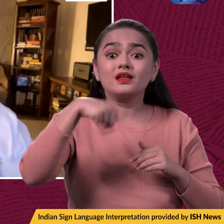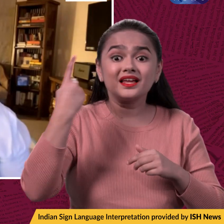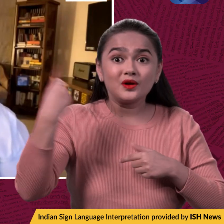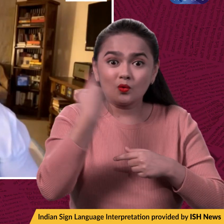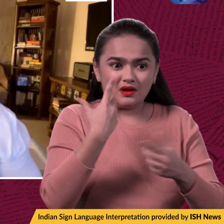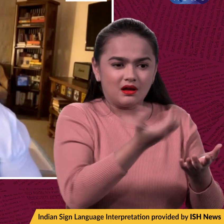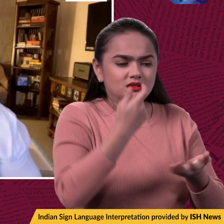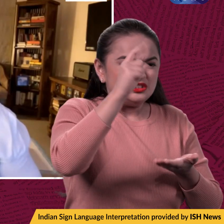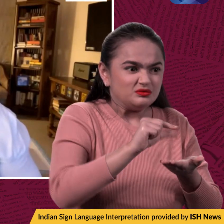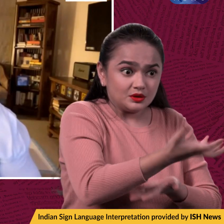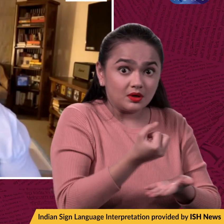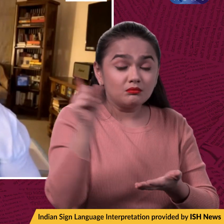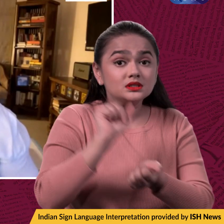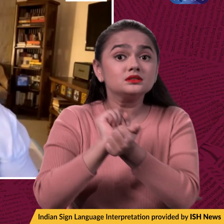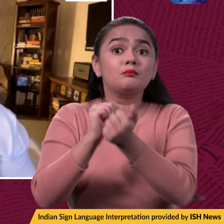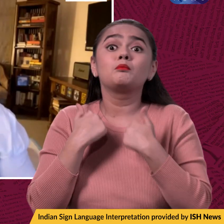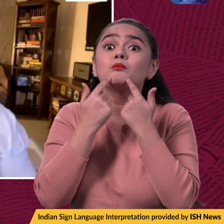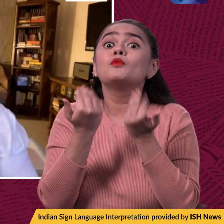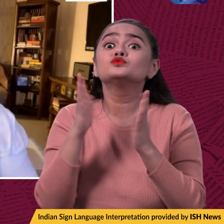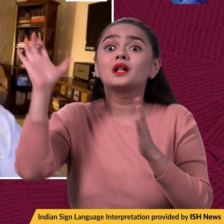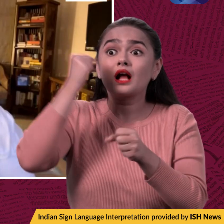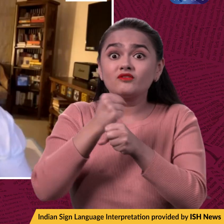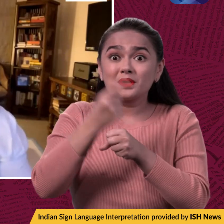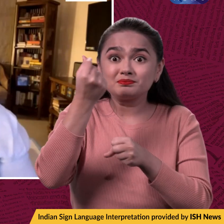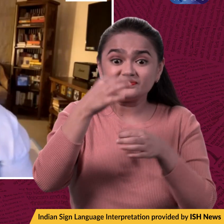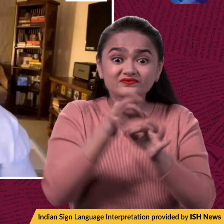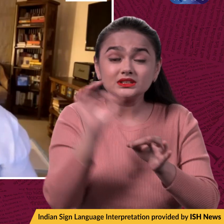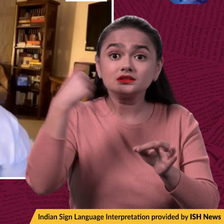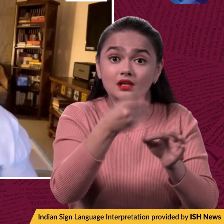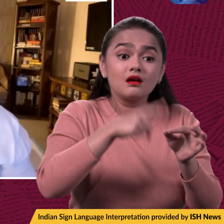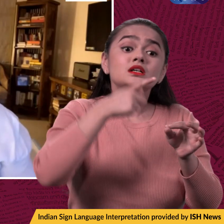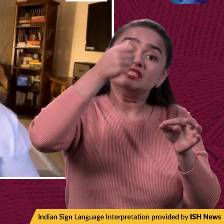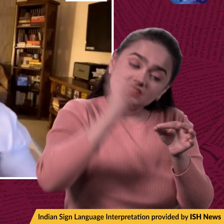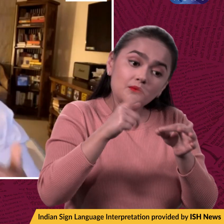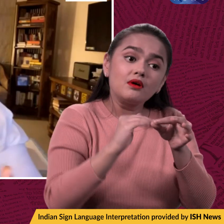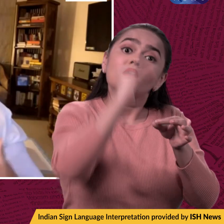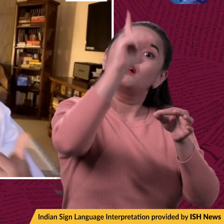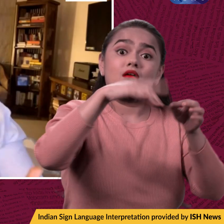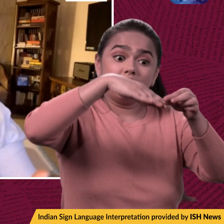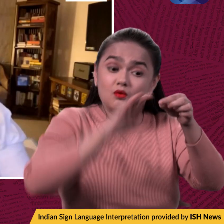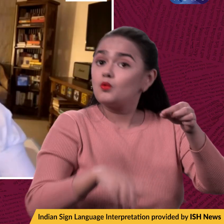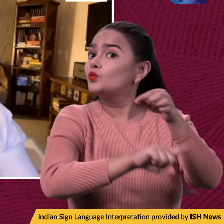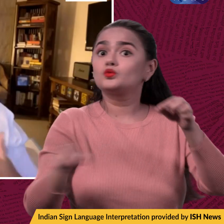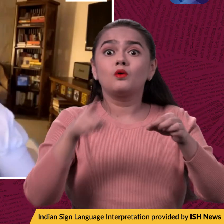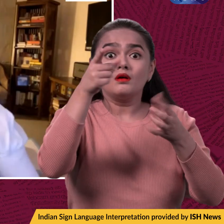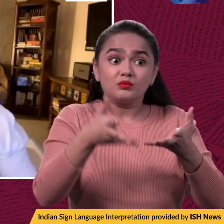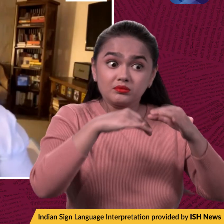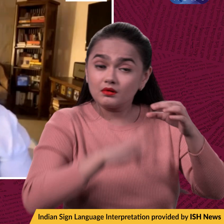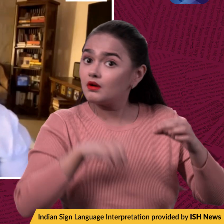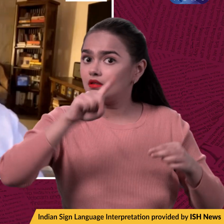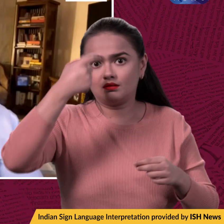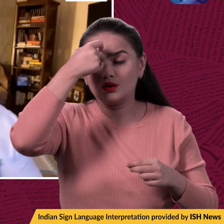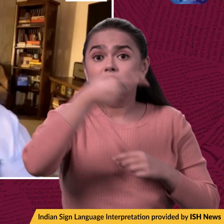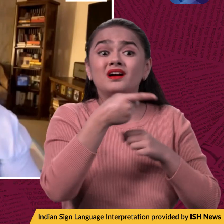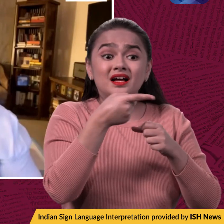illegal and traders will be put in jail for it." Now, all of this is coming after the Prime Minister decided or announced that the government had decided to withdraw